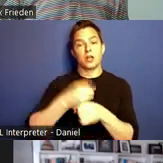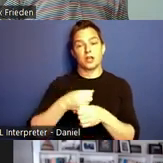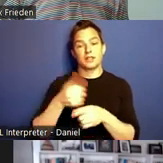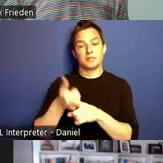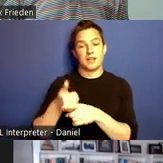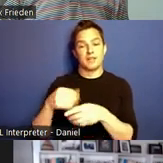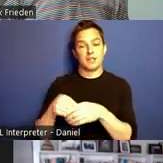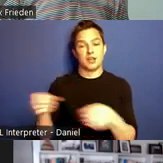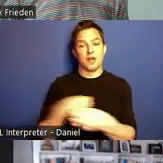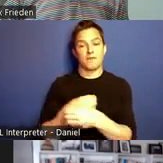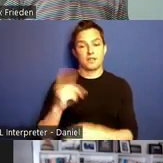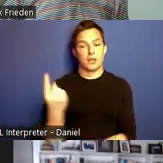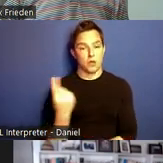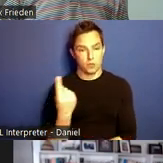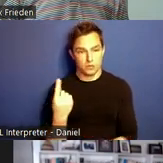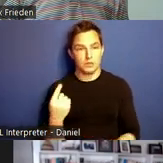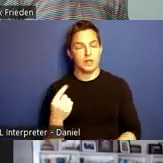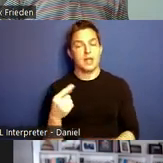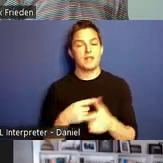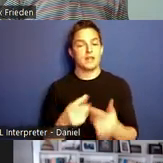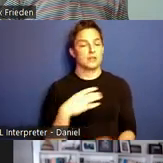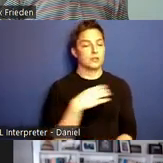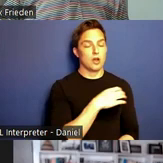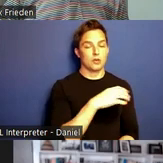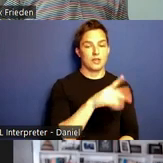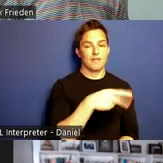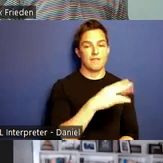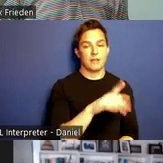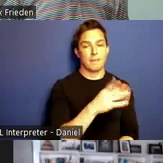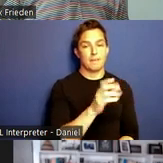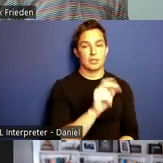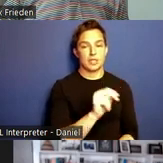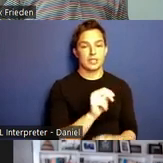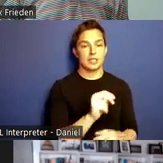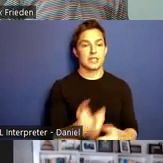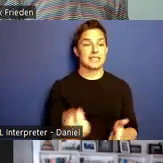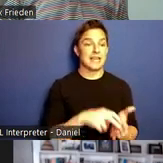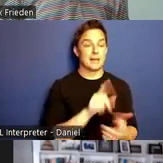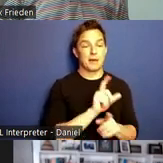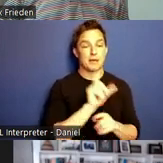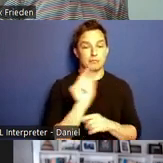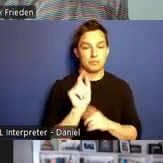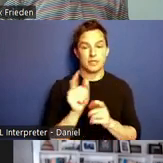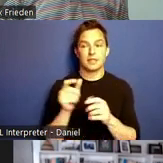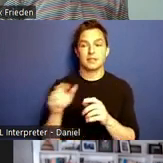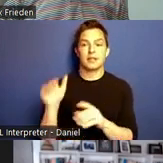office, whereupon Congressman Phil Burton leapt up and ran after him and kicked on the door and